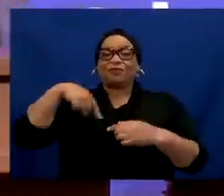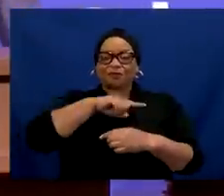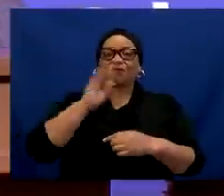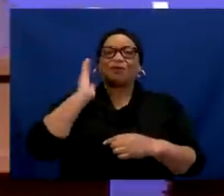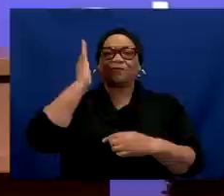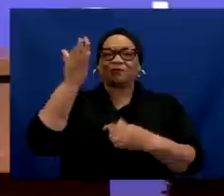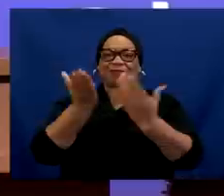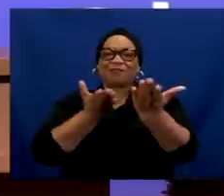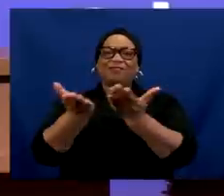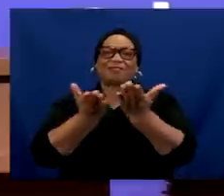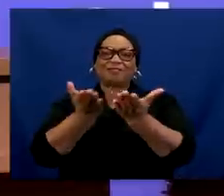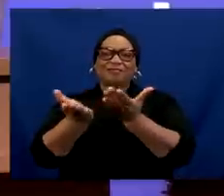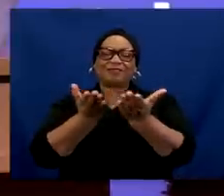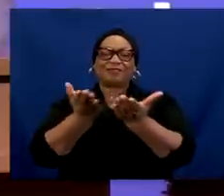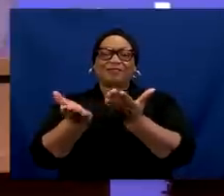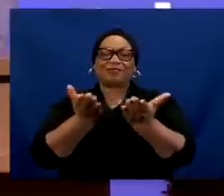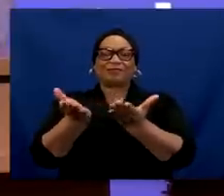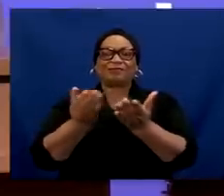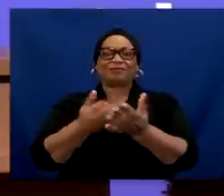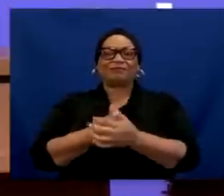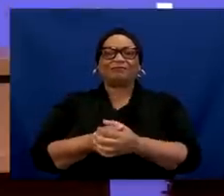him.